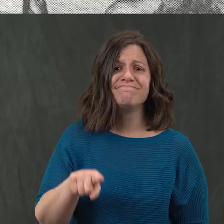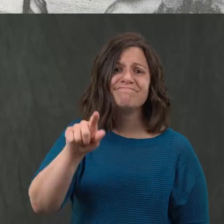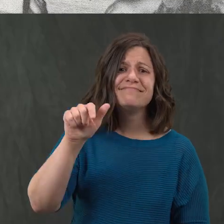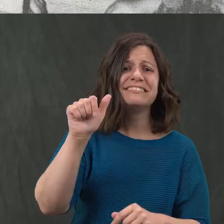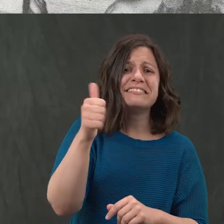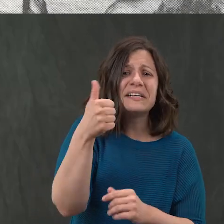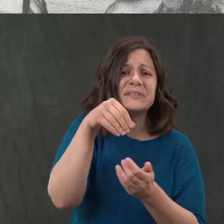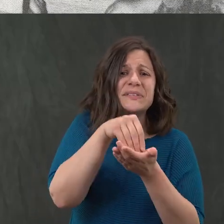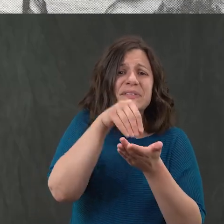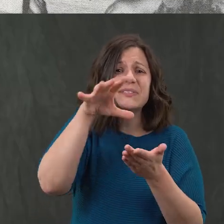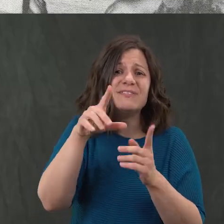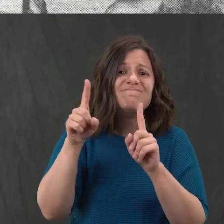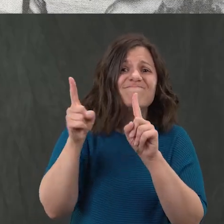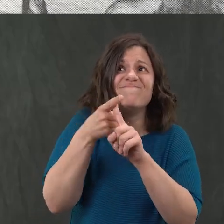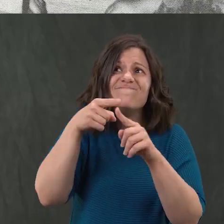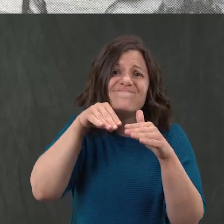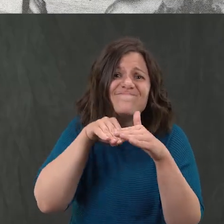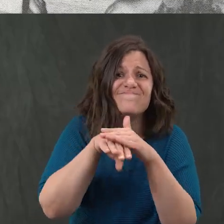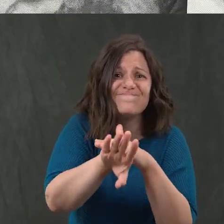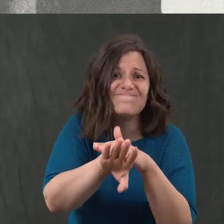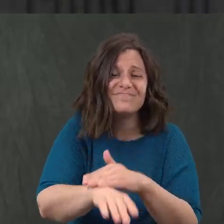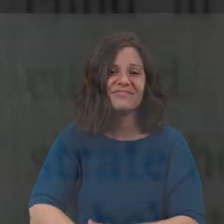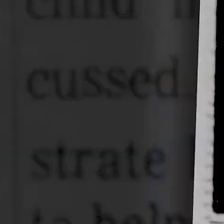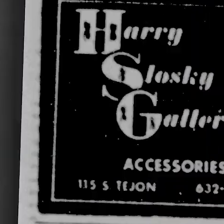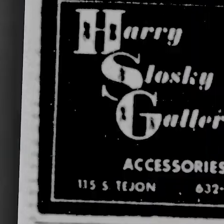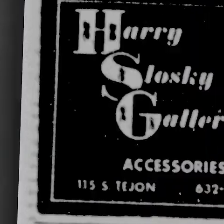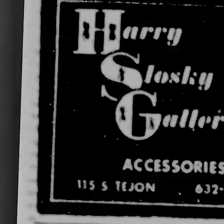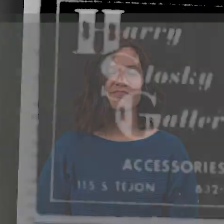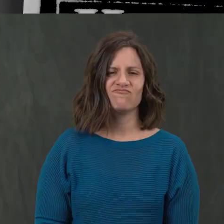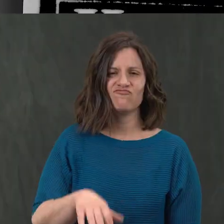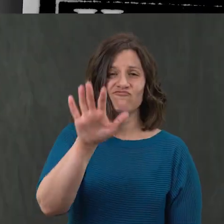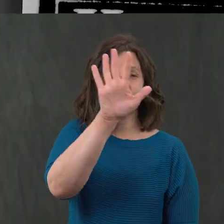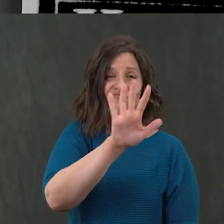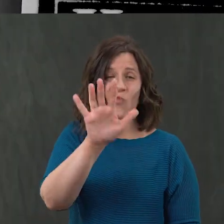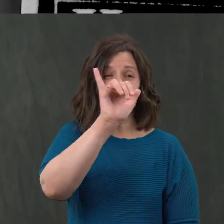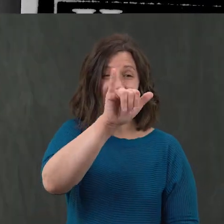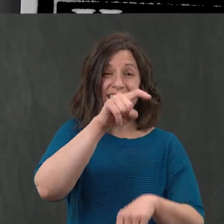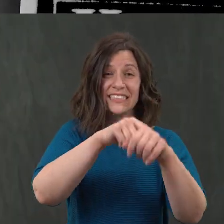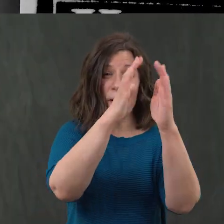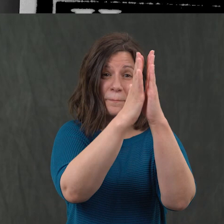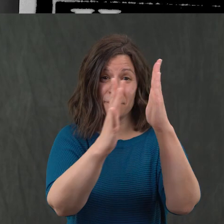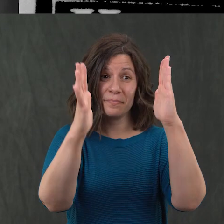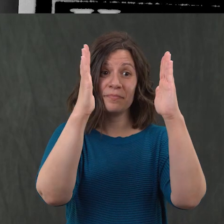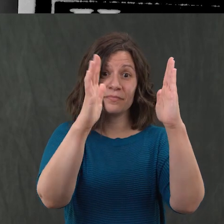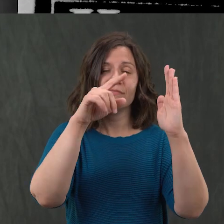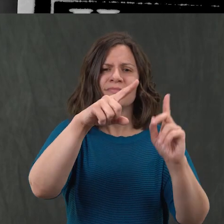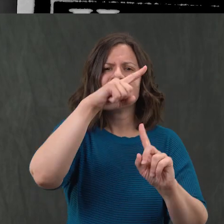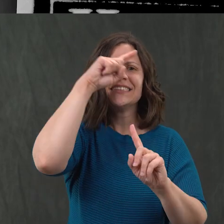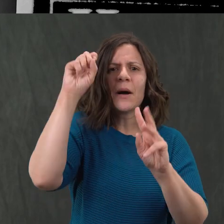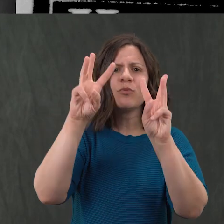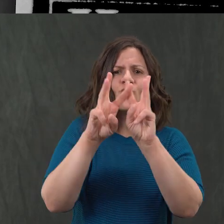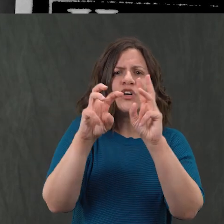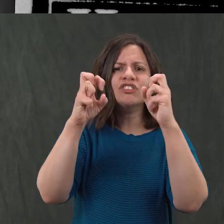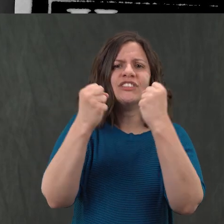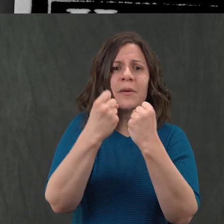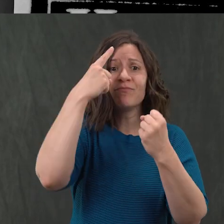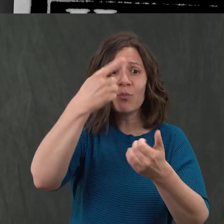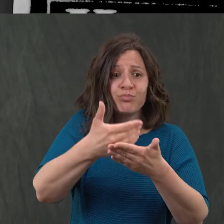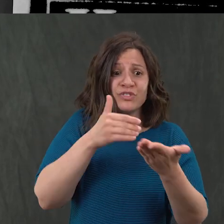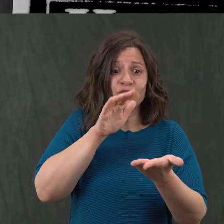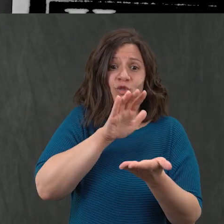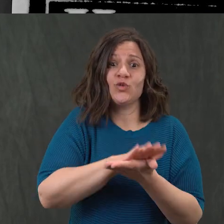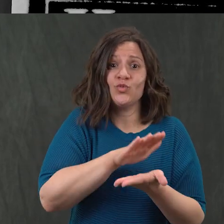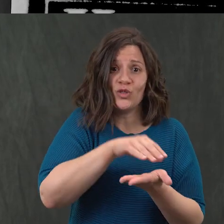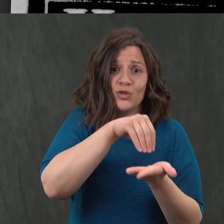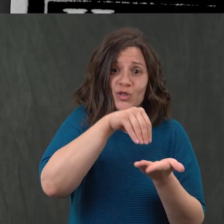There were 10 students the first year. 2 articles and an ASL class photo. Around this time, summer workshops for preschool-age students and their